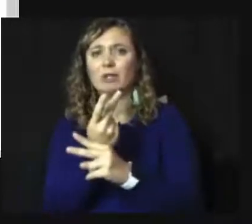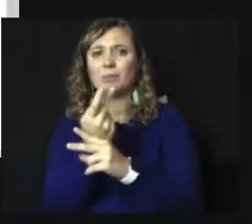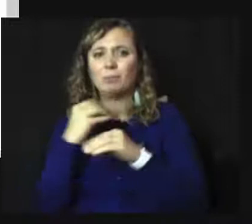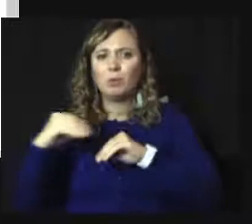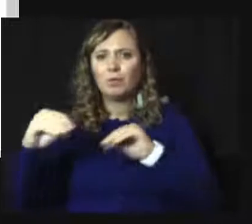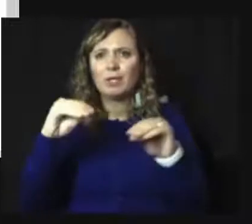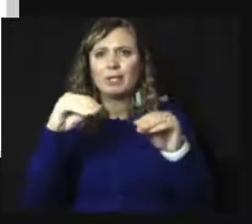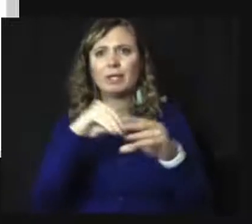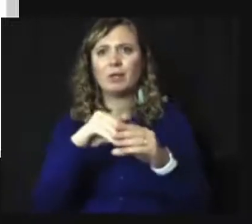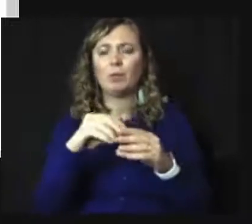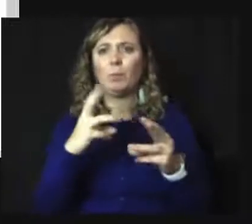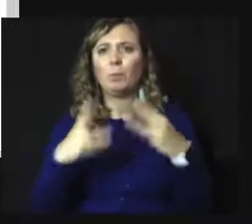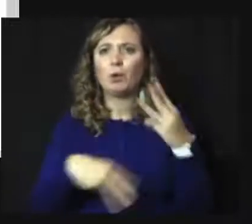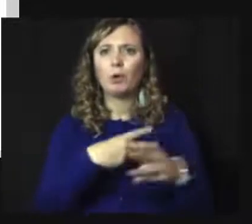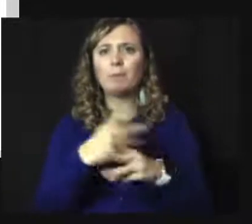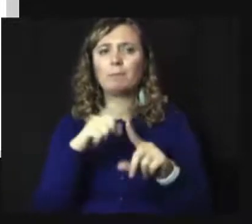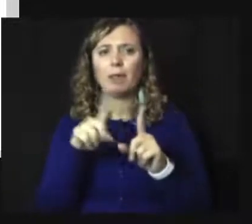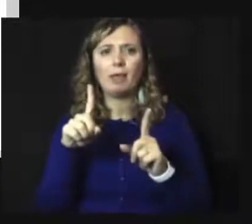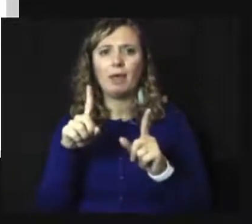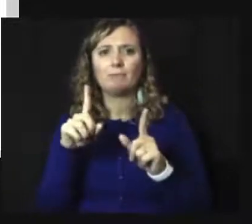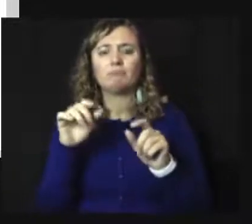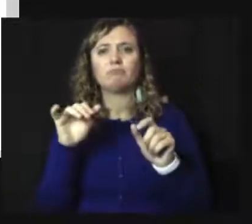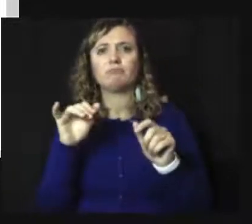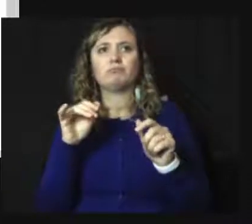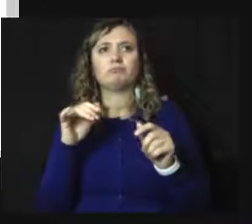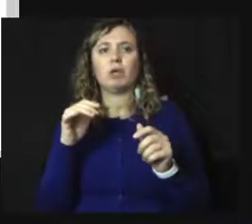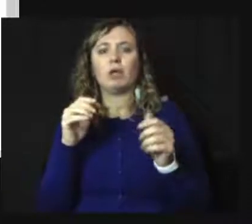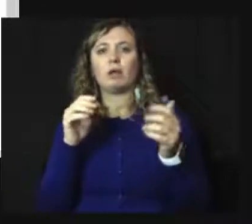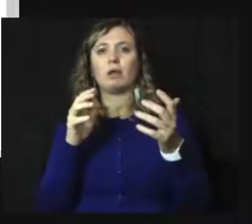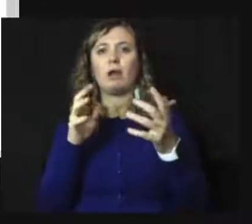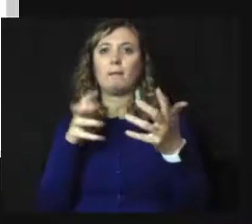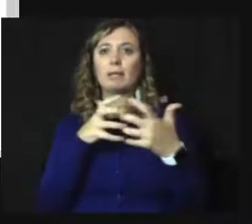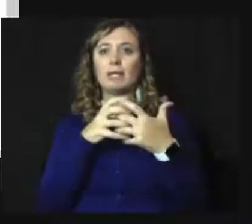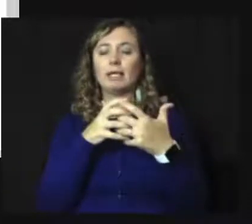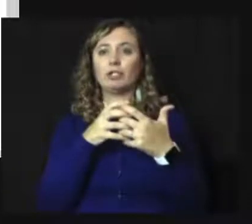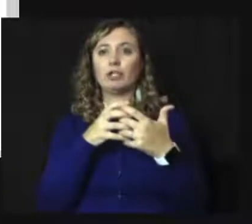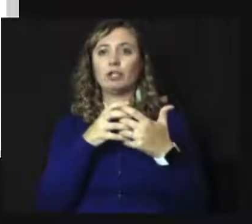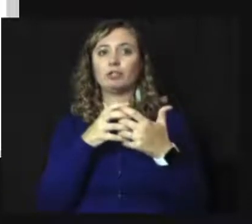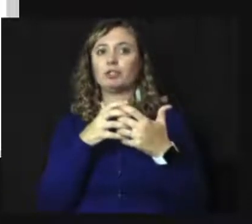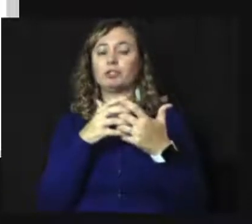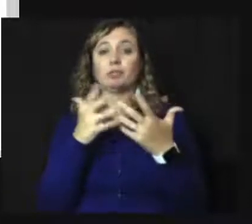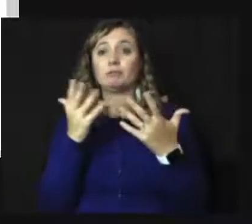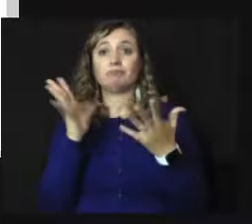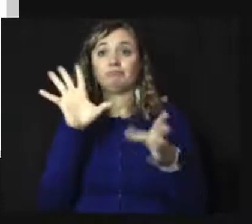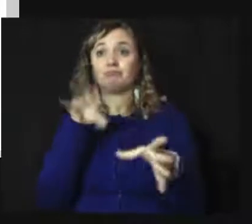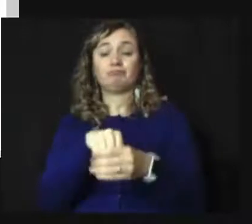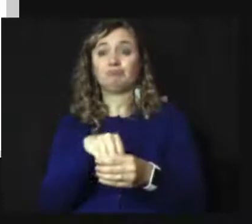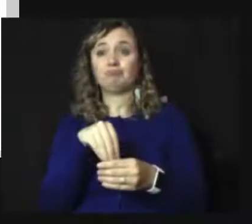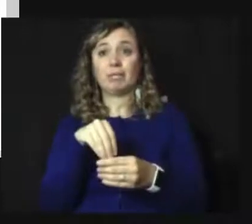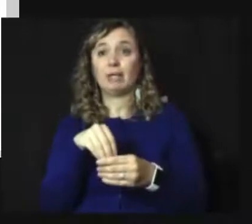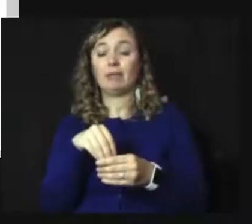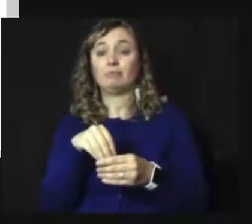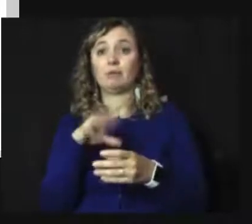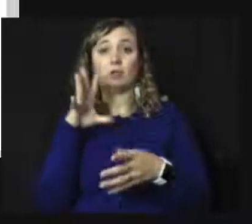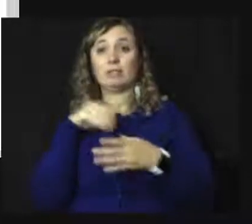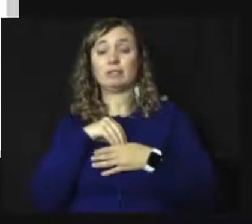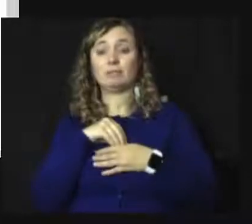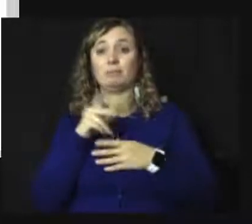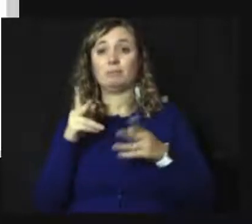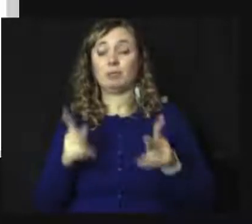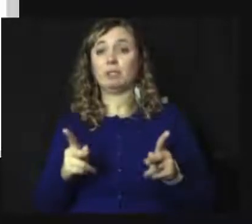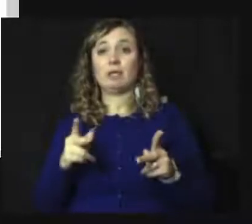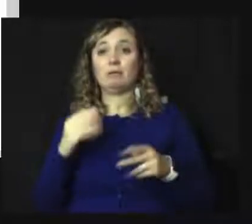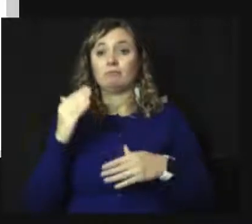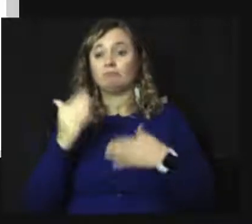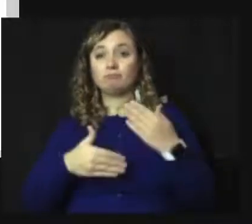that those accommodations are just kind of part and parcel. They're just a part of the life that a person is living. Like, you wake up, you eat breakfast, you brush your teeth, and